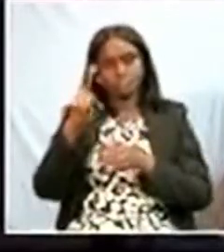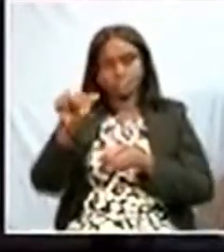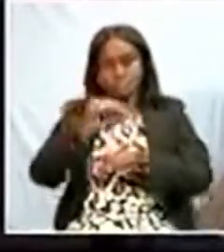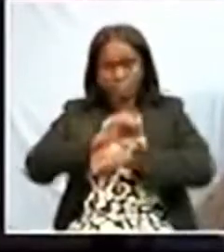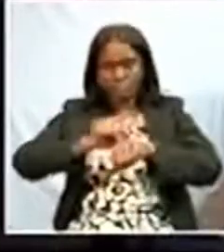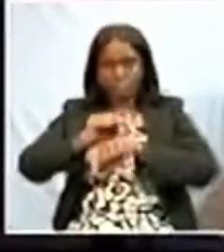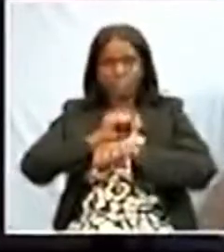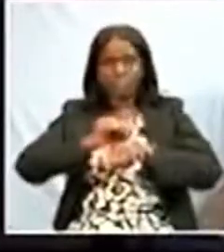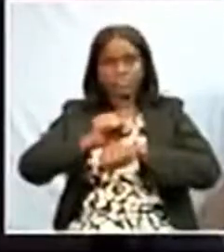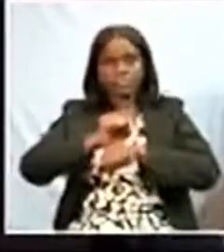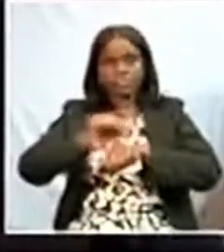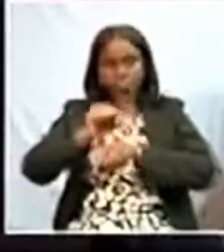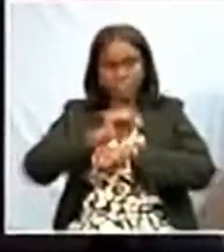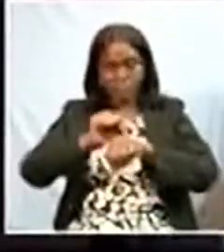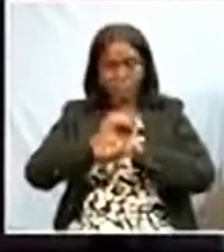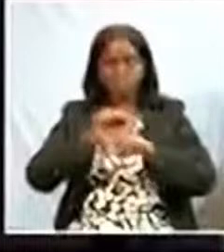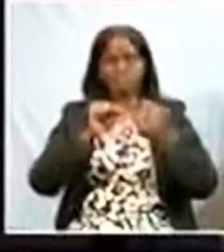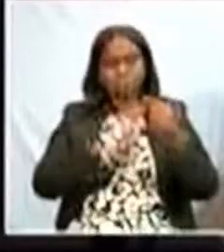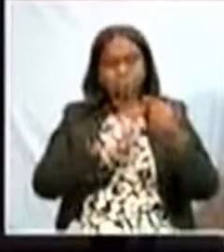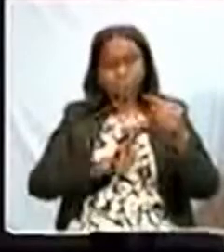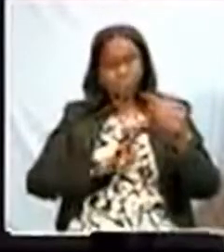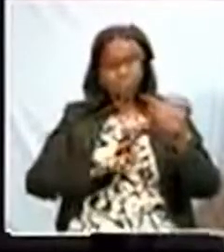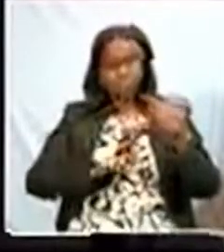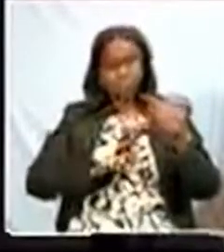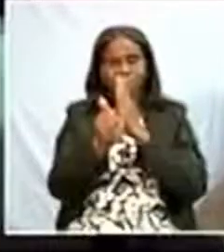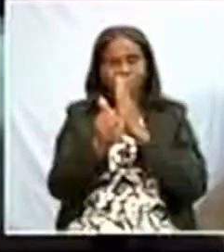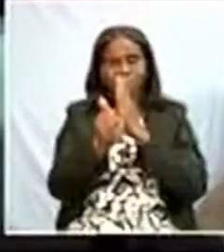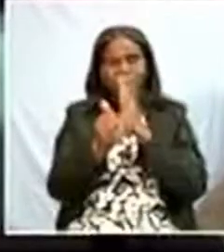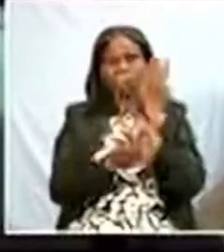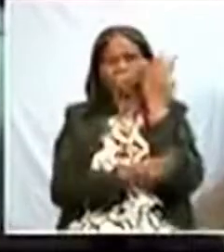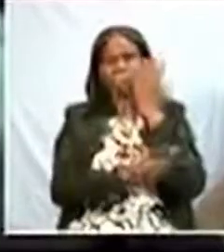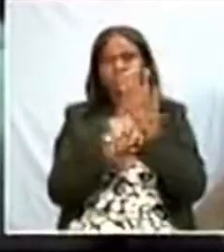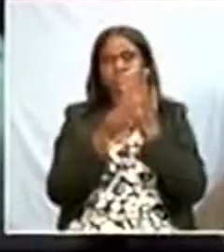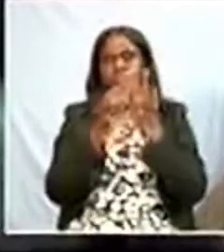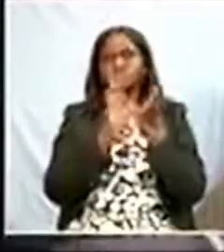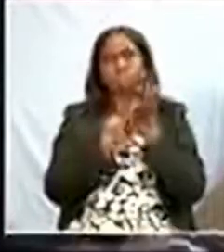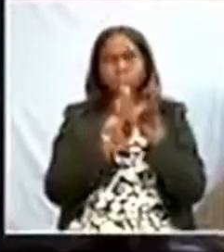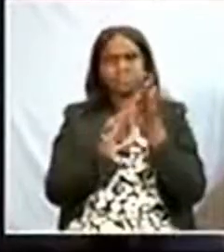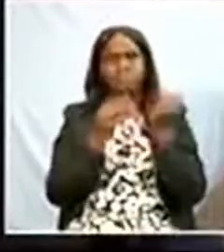secondary boarding and skills development, bursaries.